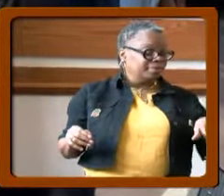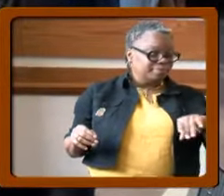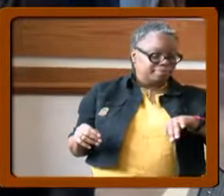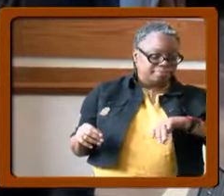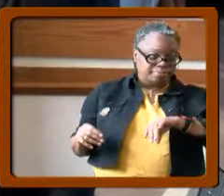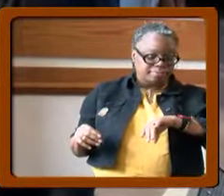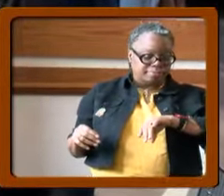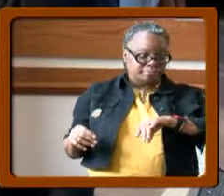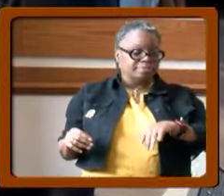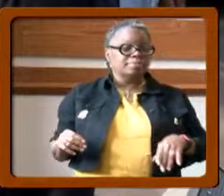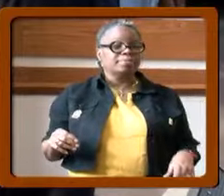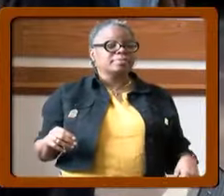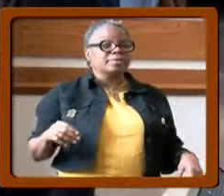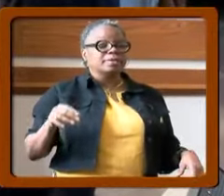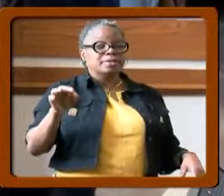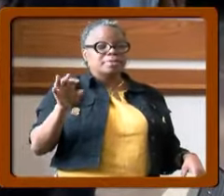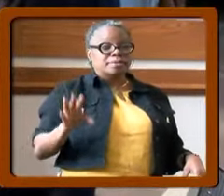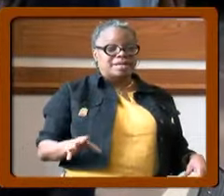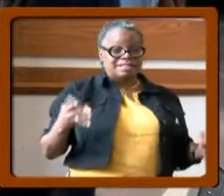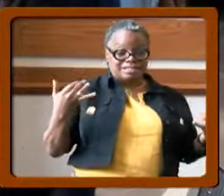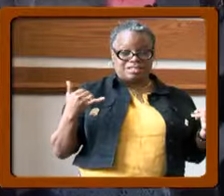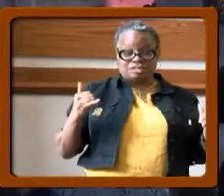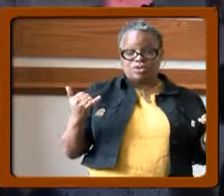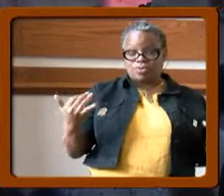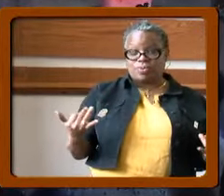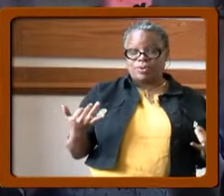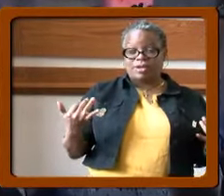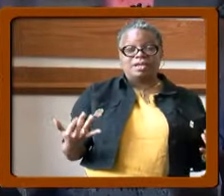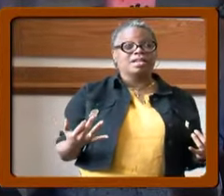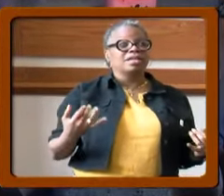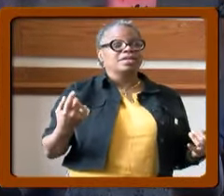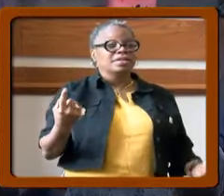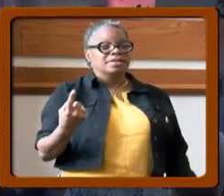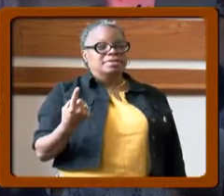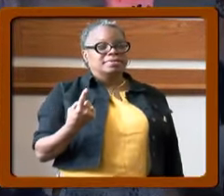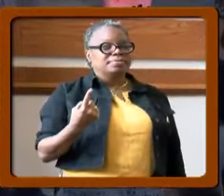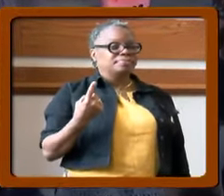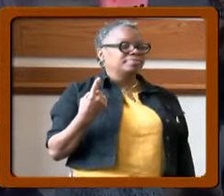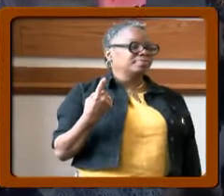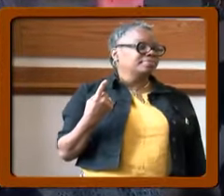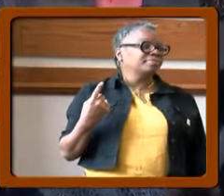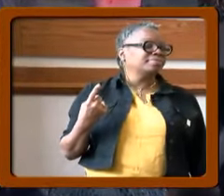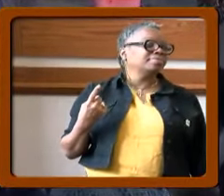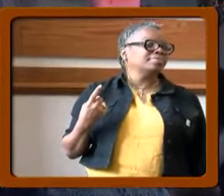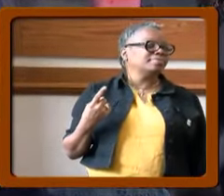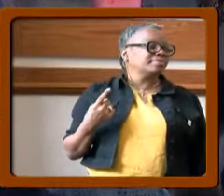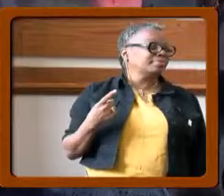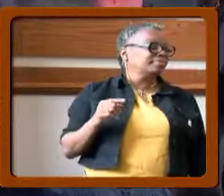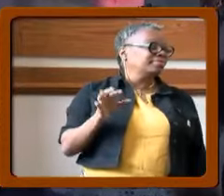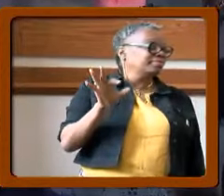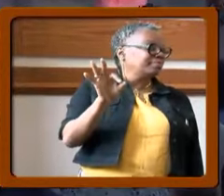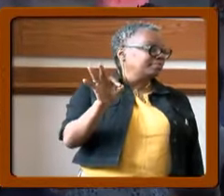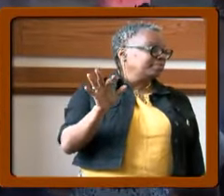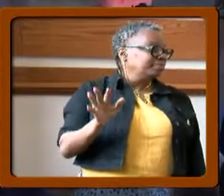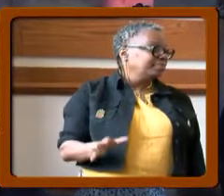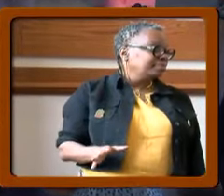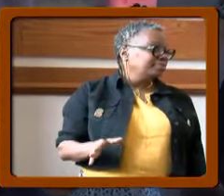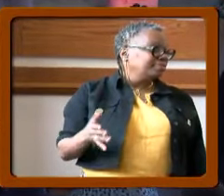Tell him the pastor's still waiting. You can still come. You can still come. Pastor's still standing there waiting.